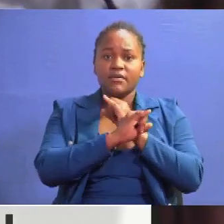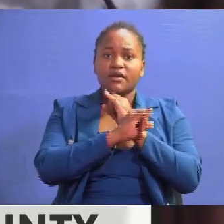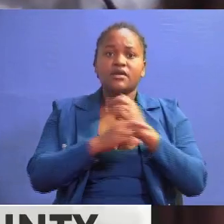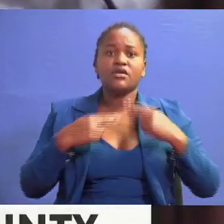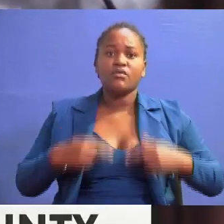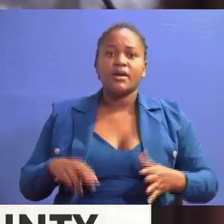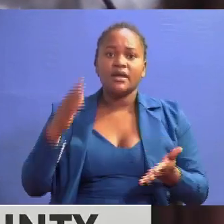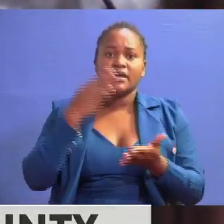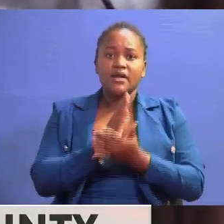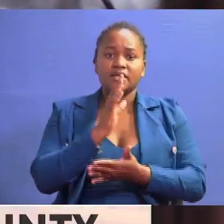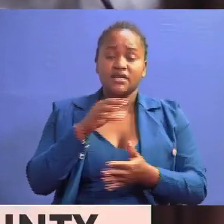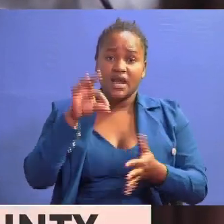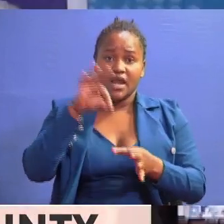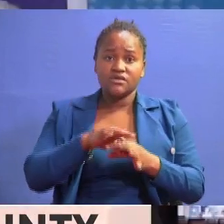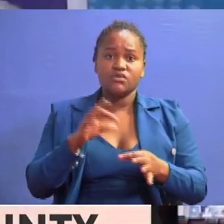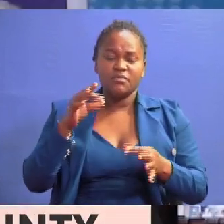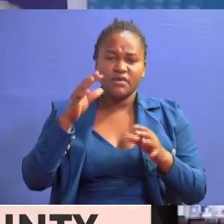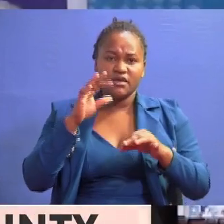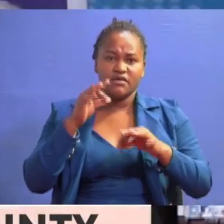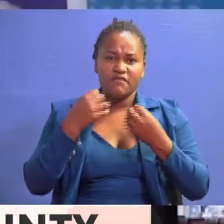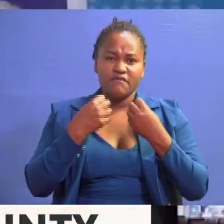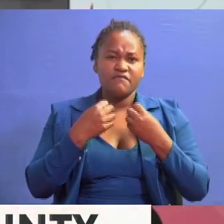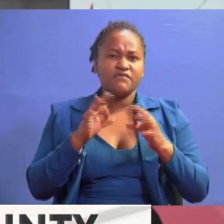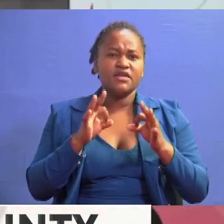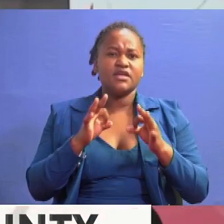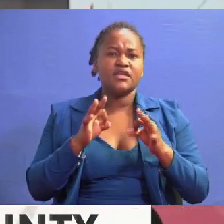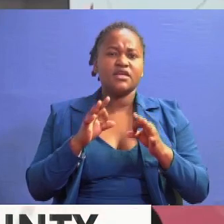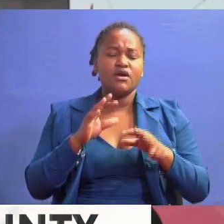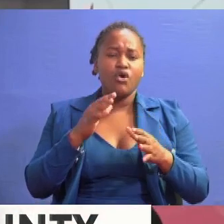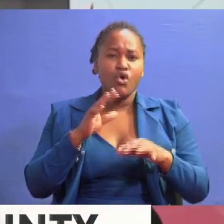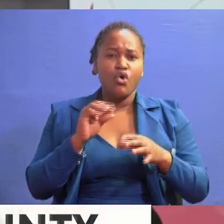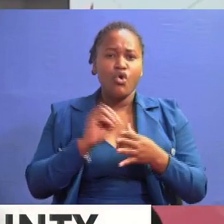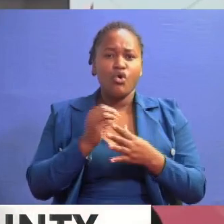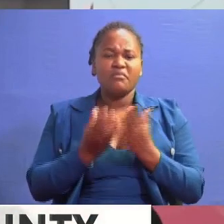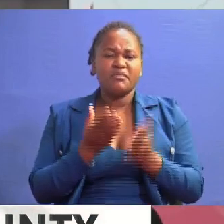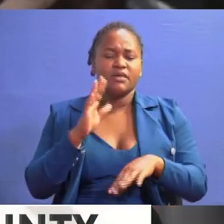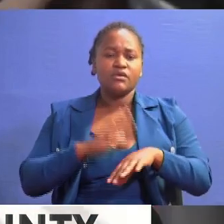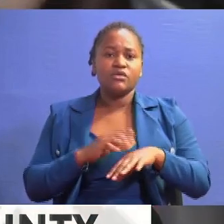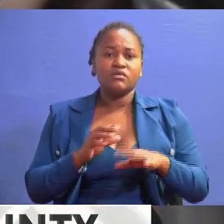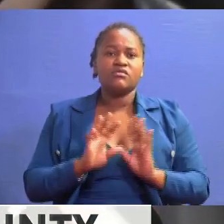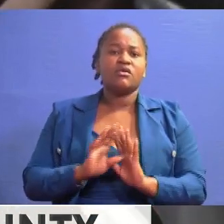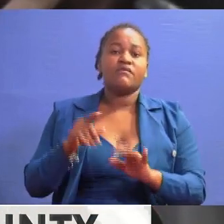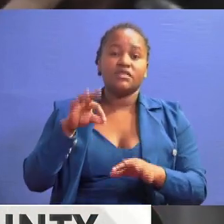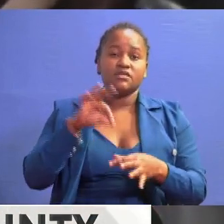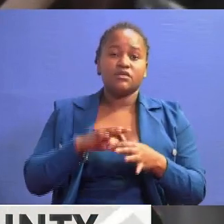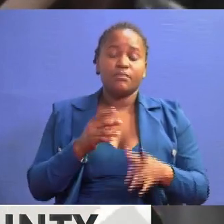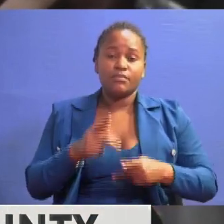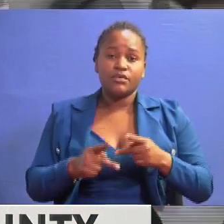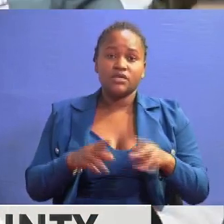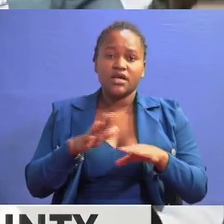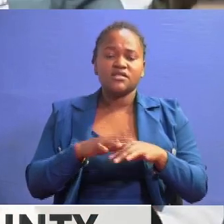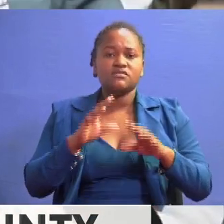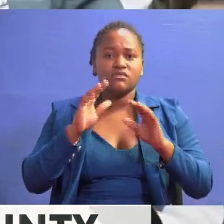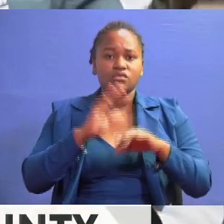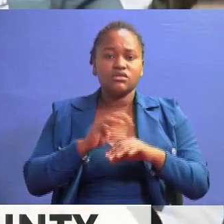commission has said elections will not be fair, free, or credible. Some believe it's too soon to reject the entire electoral process as